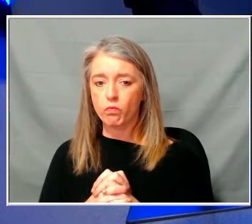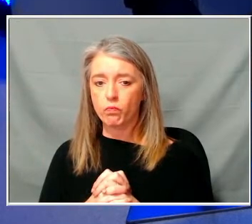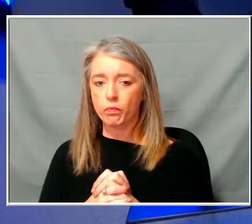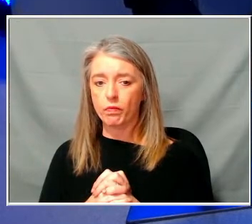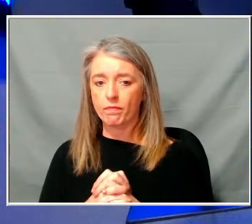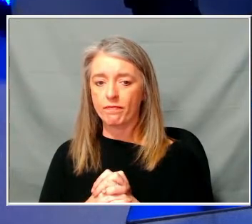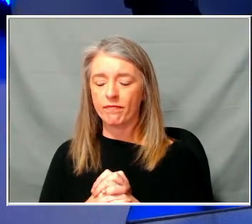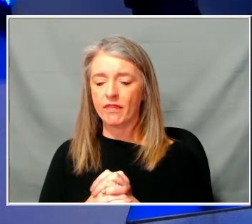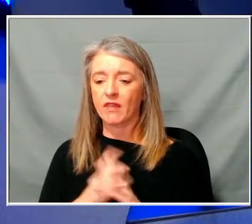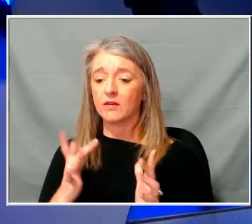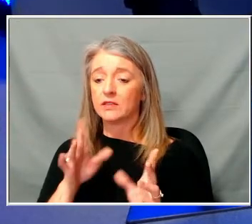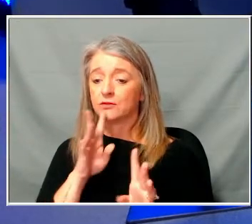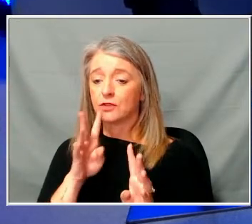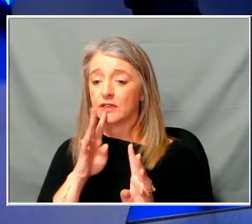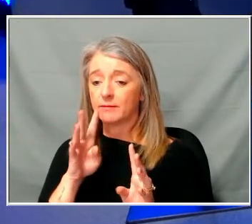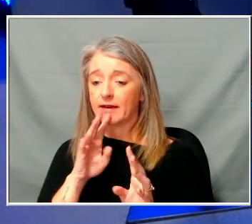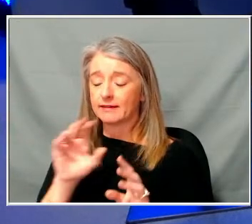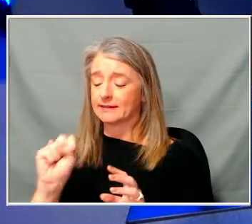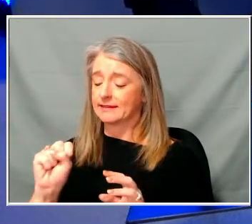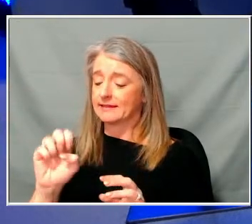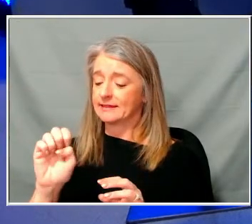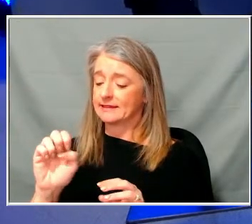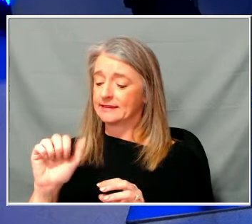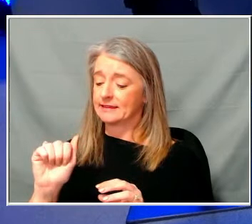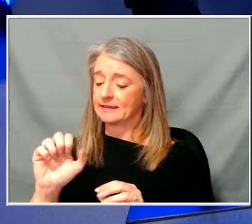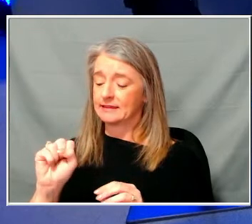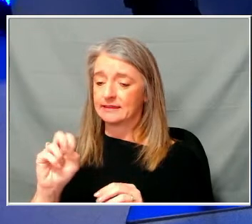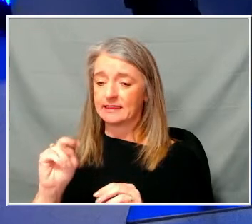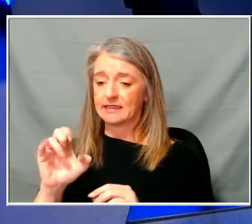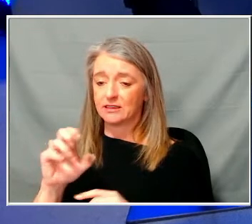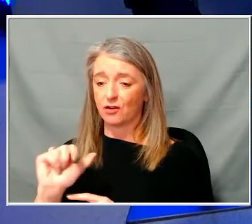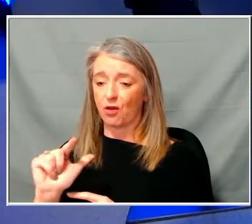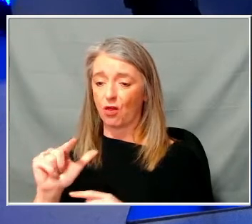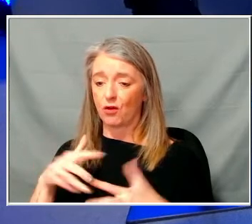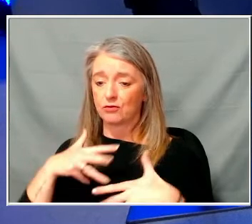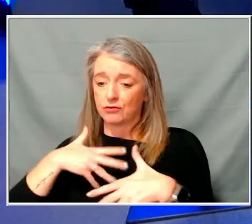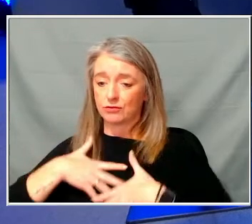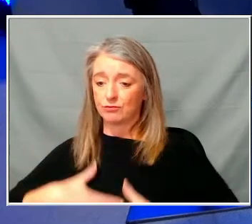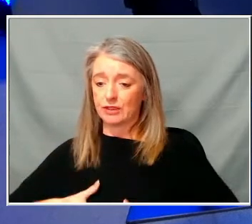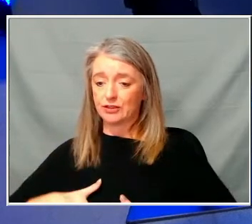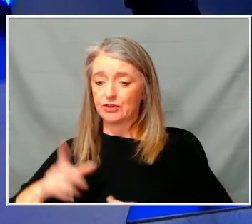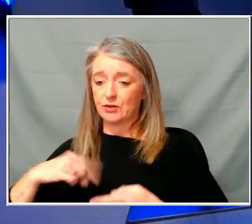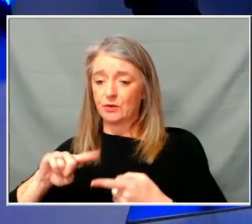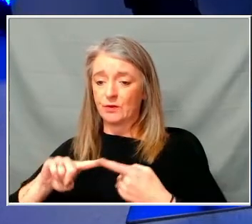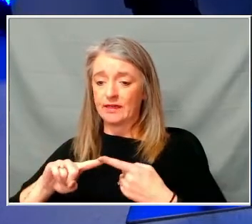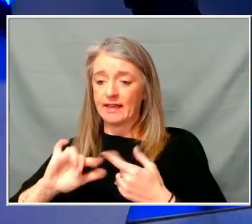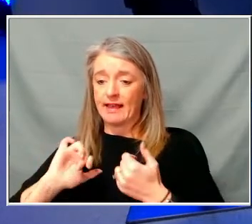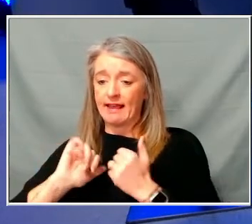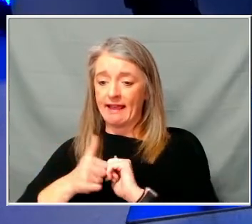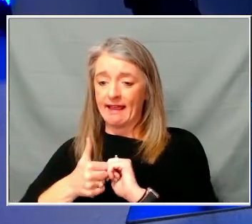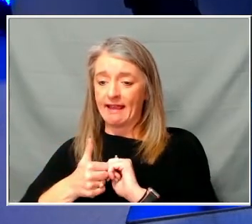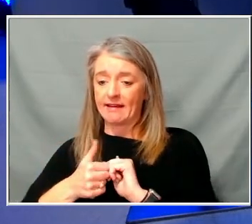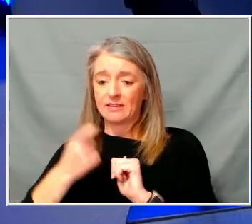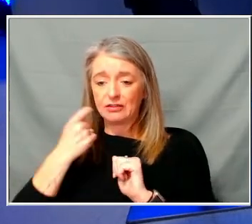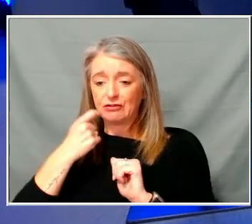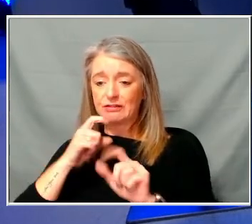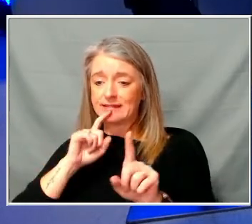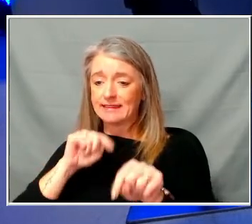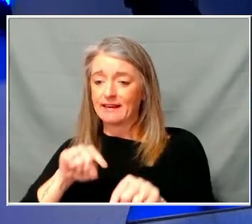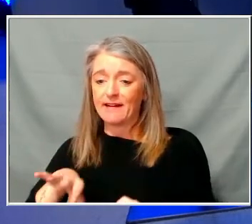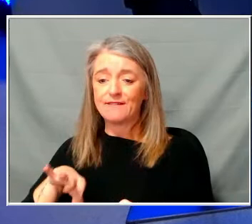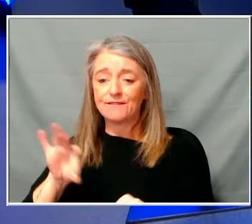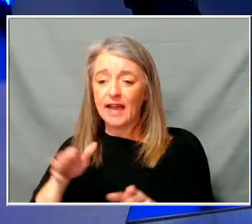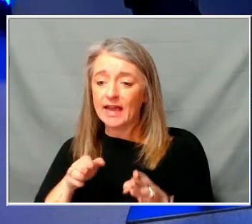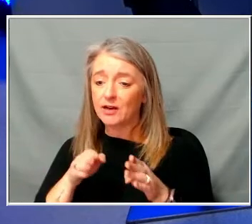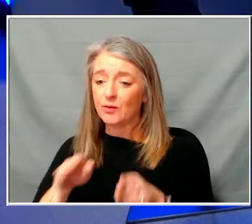seasonal depression. He was asking, when that starts to sink in, what are some ways to get that mental boost? You just answered it. I mean, find those ways to get